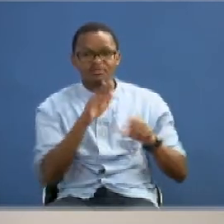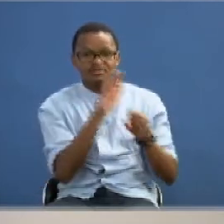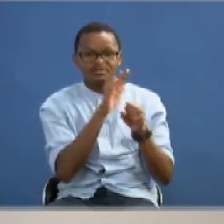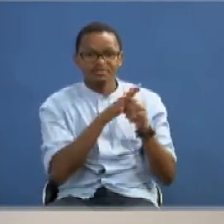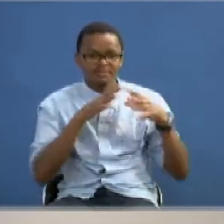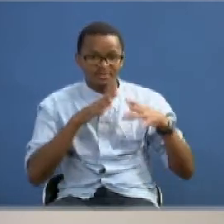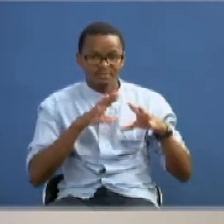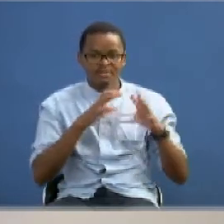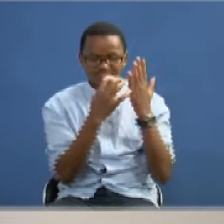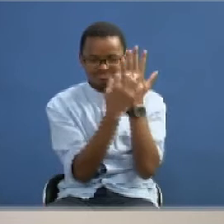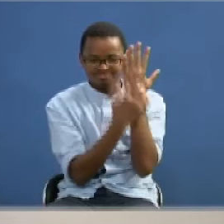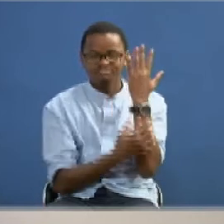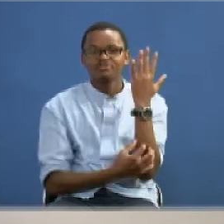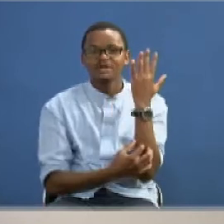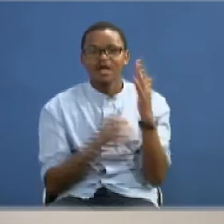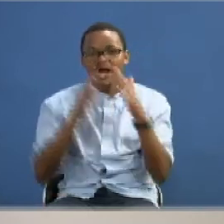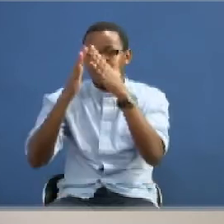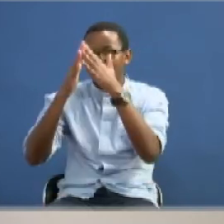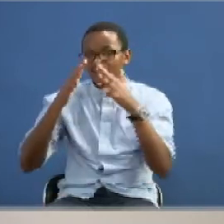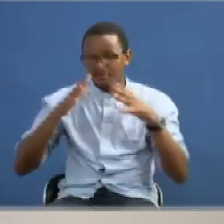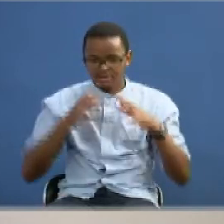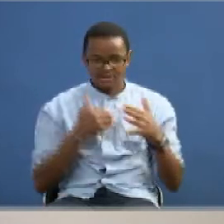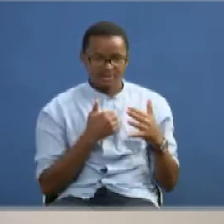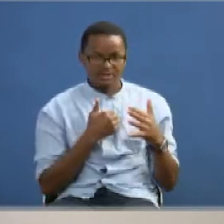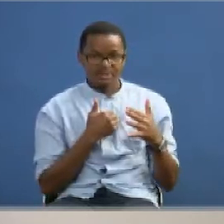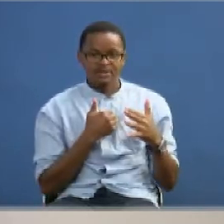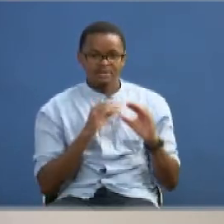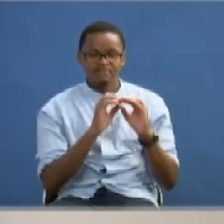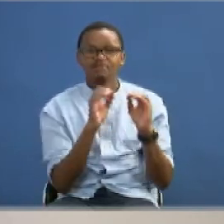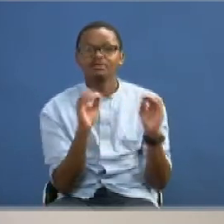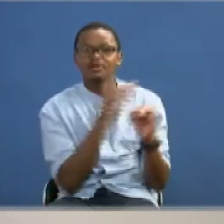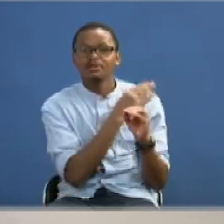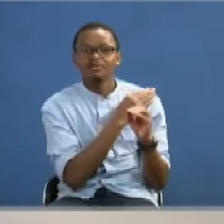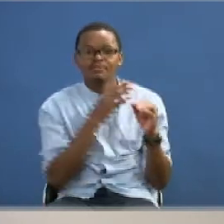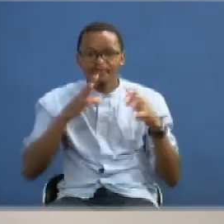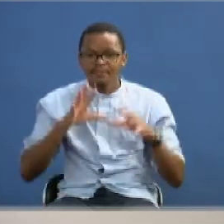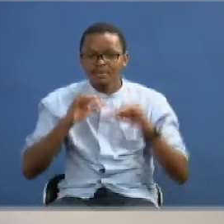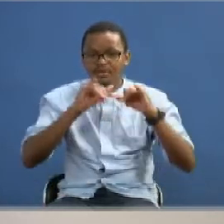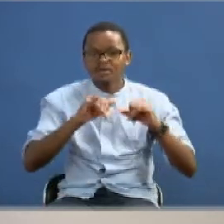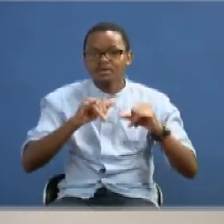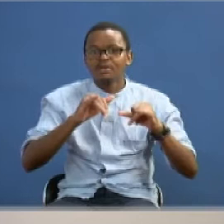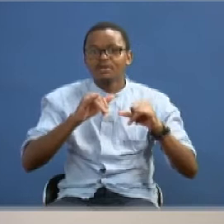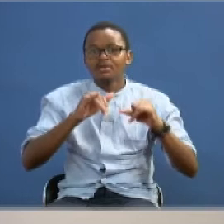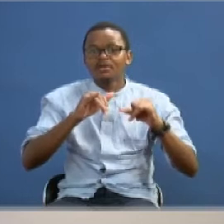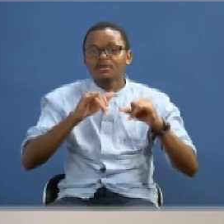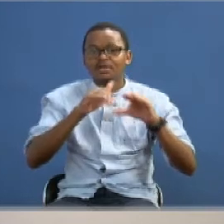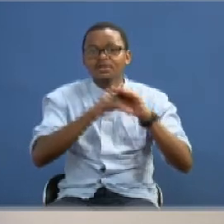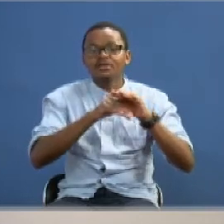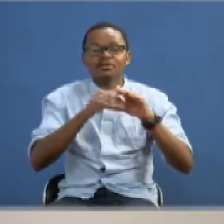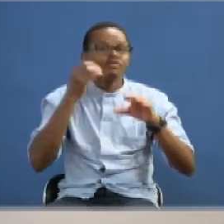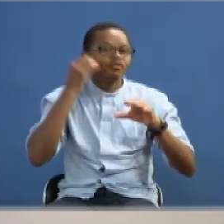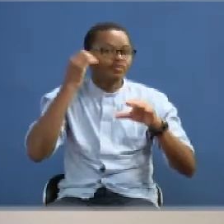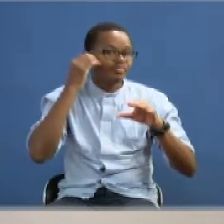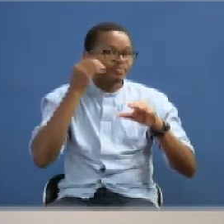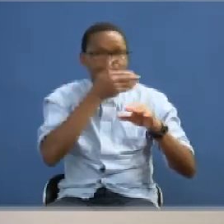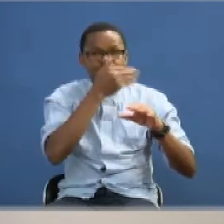people living in extreme poverty, households that are child-led households, people who live in informal settlements are going